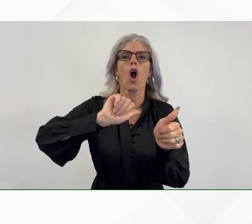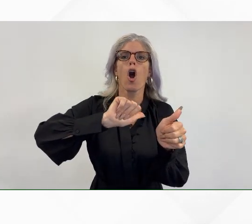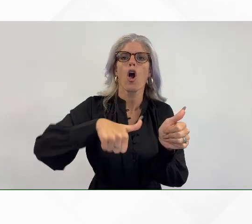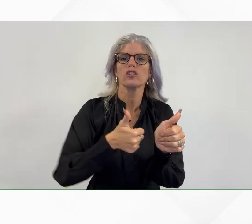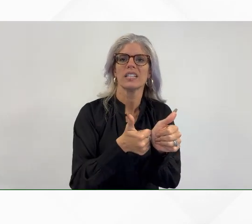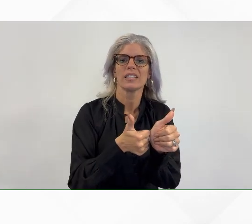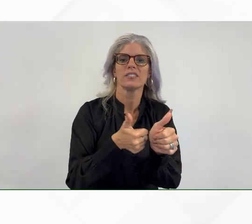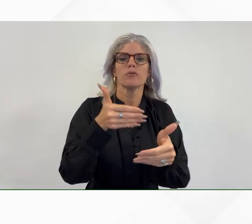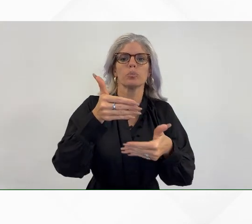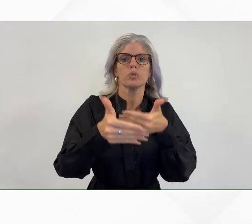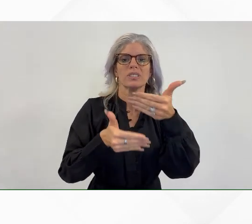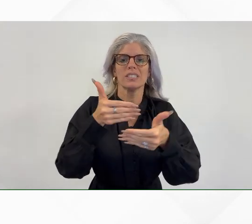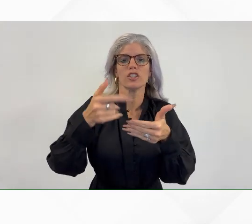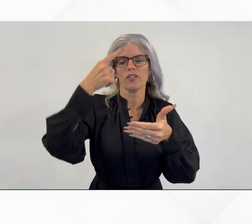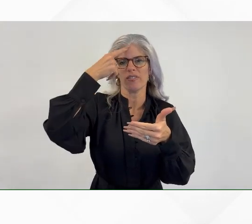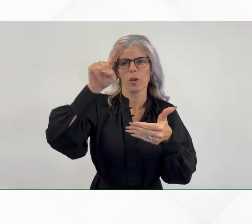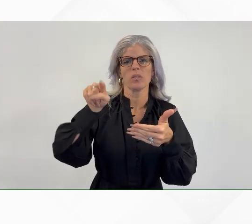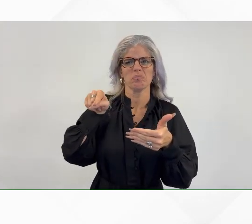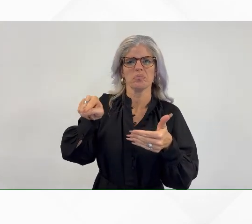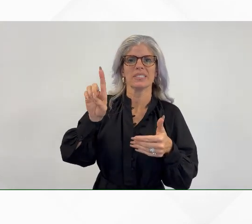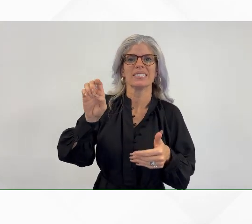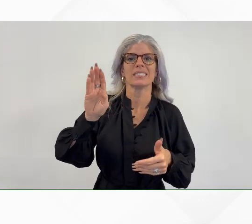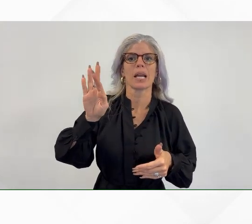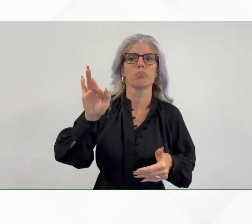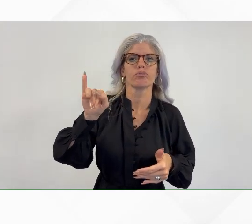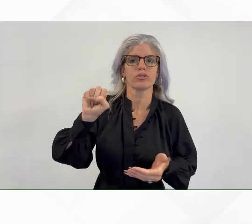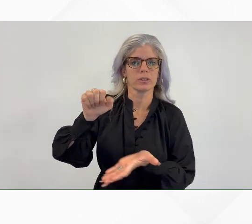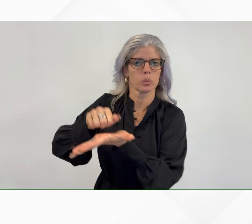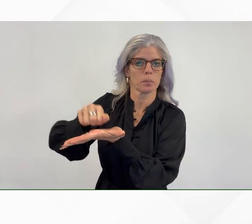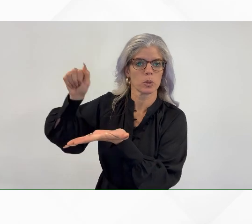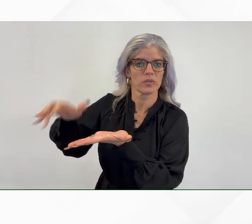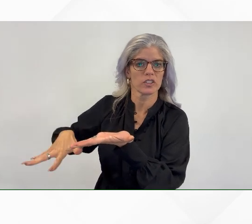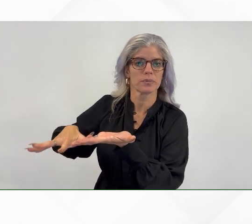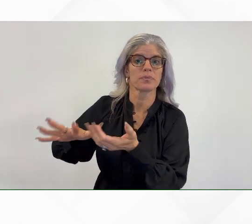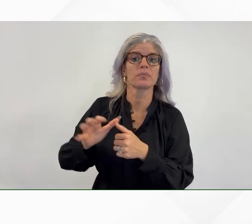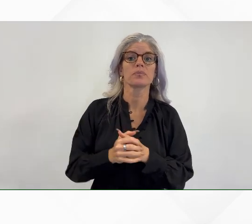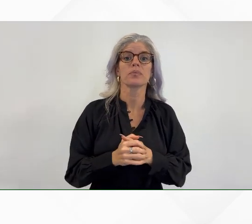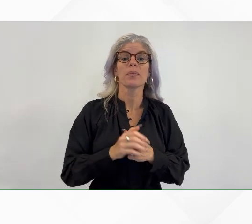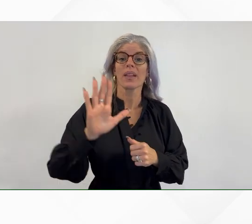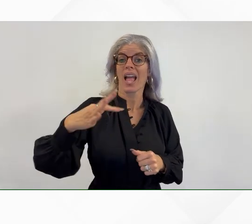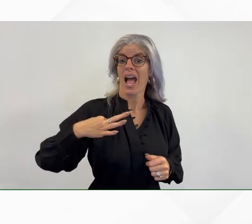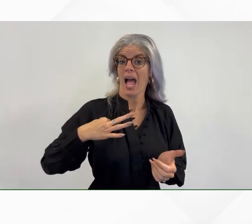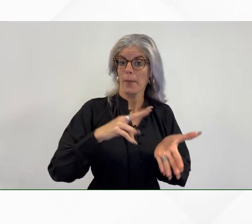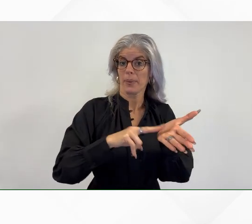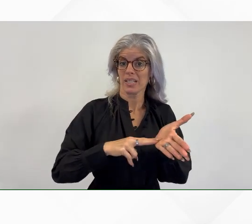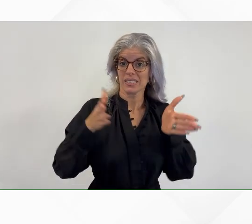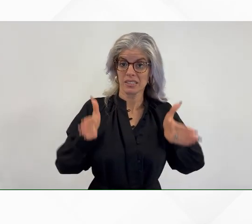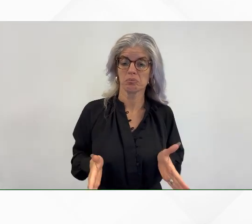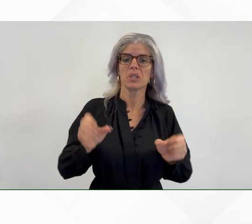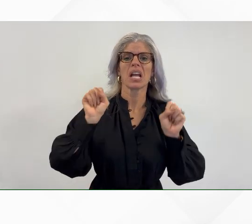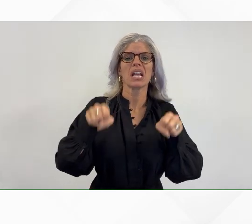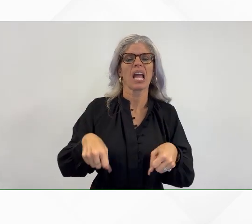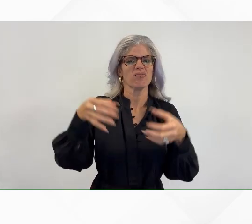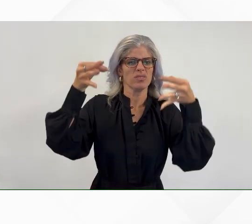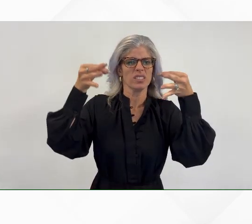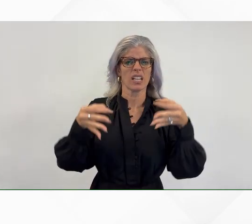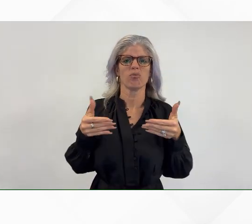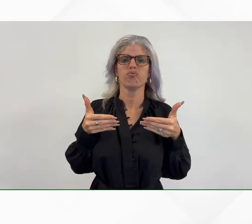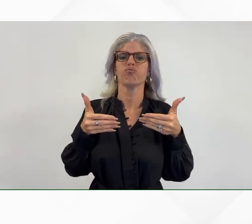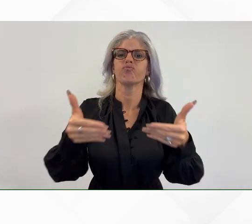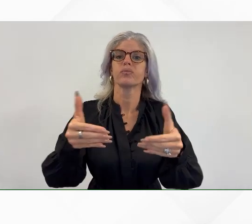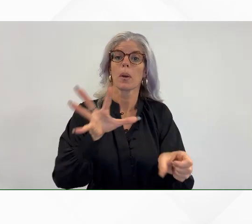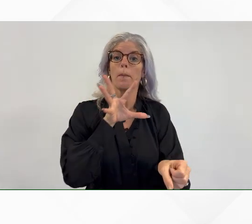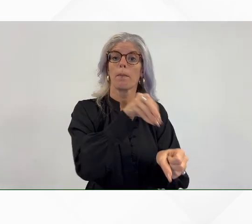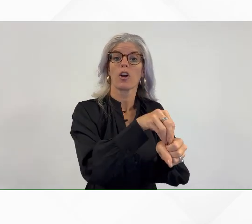Now, let's go over some alternative procedures for debris removal. Applicants may elect to participate in the alternative procedures